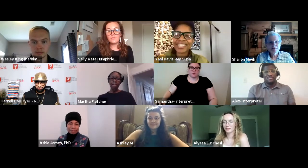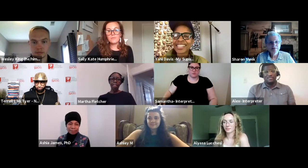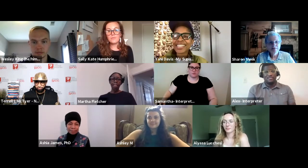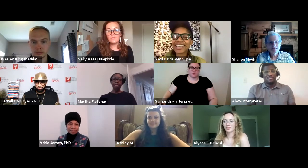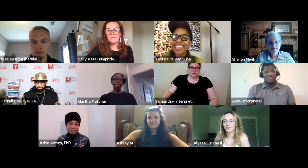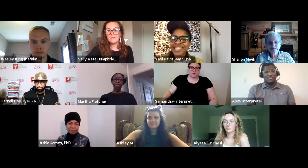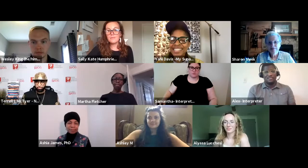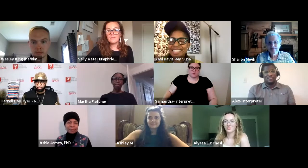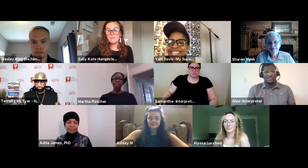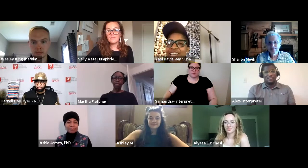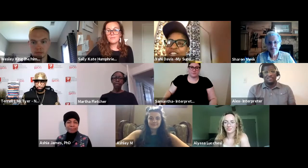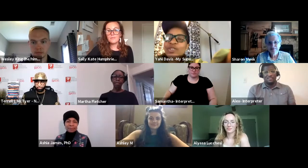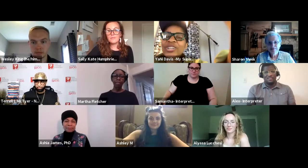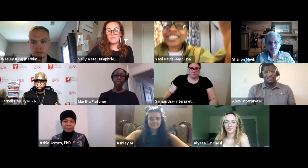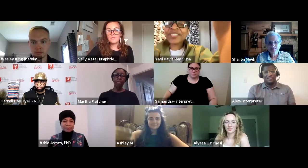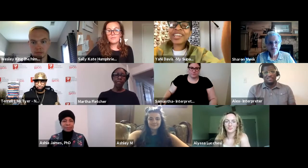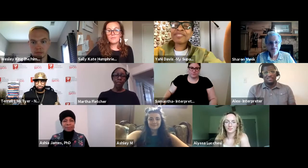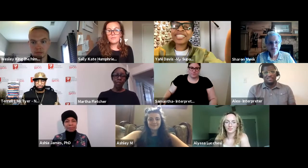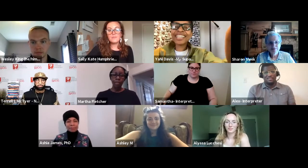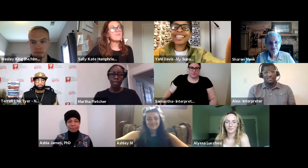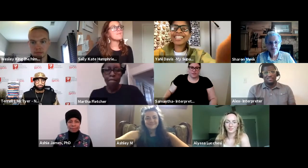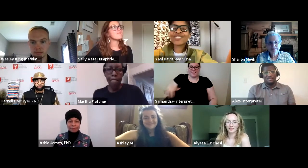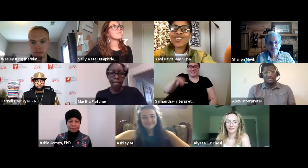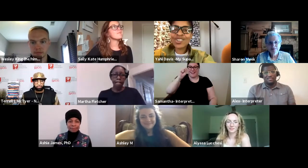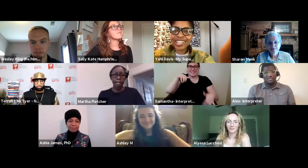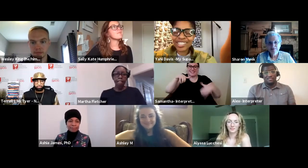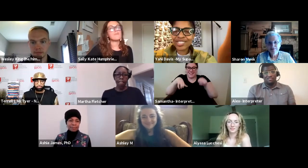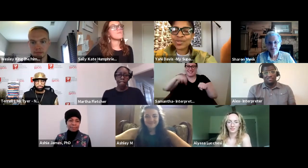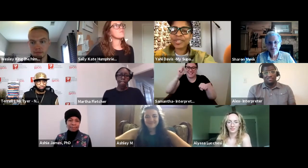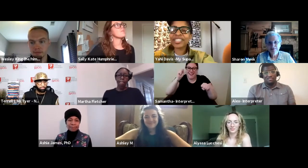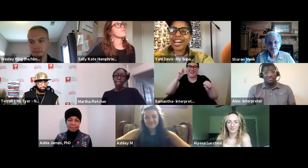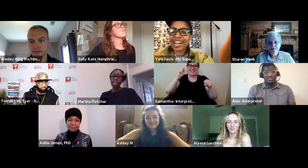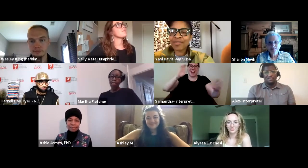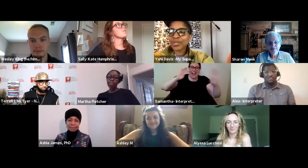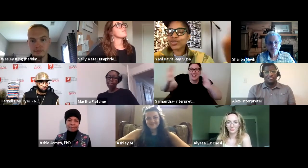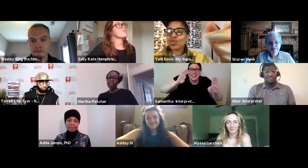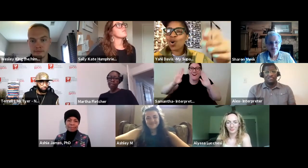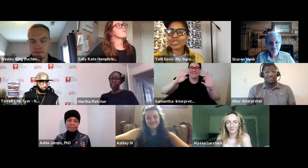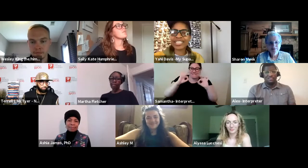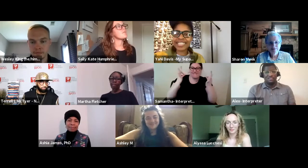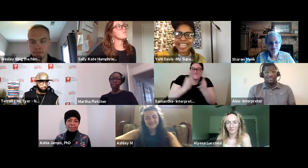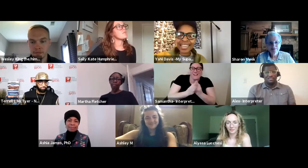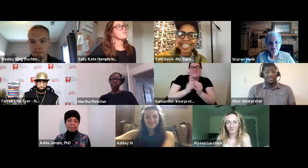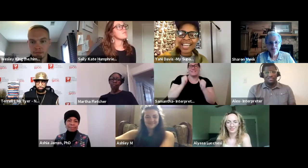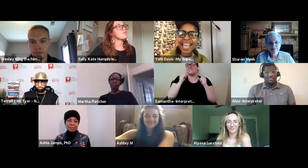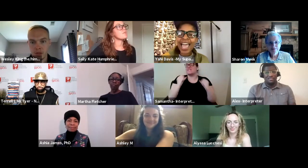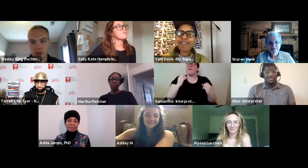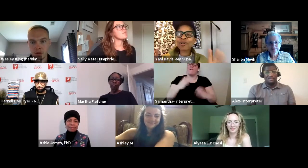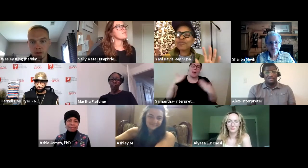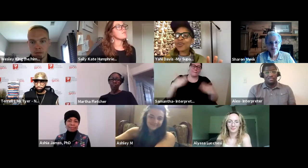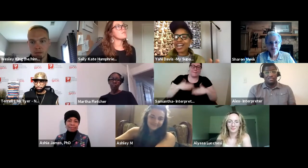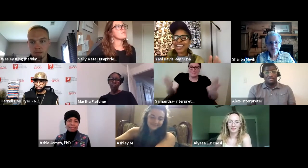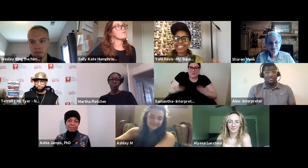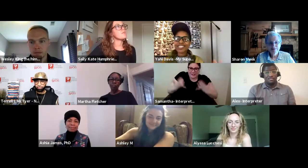Yes, yes, yes. Greetings, family. It is so good to be live with you all today.